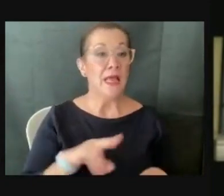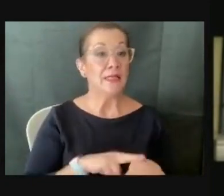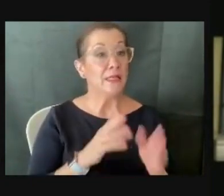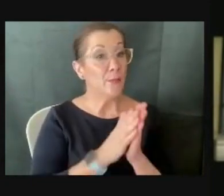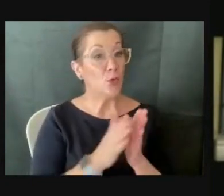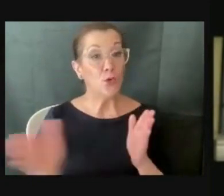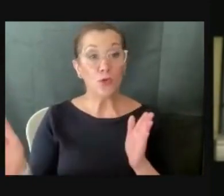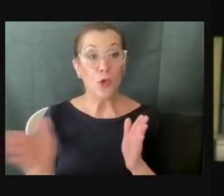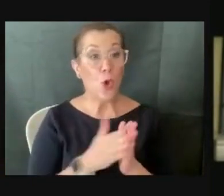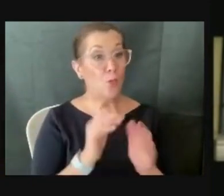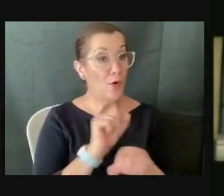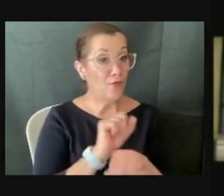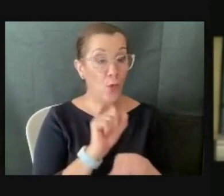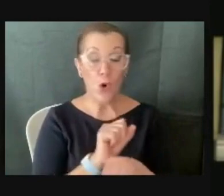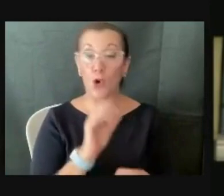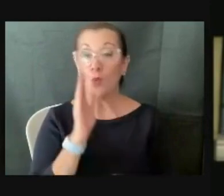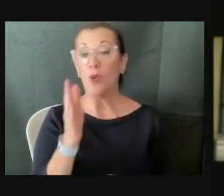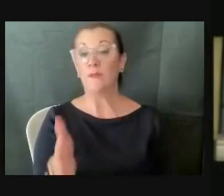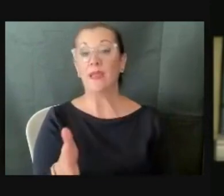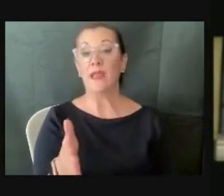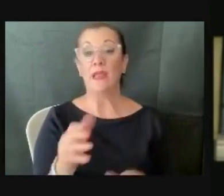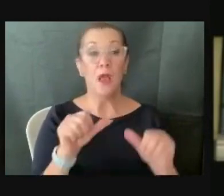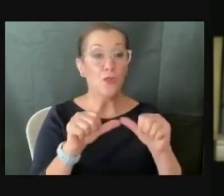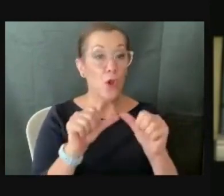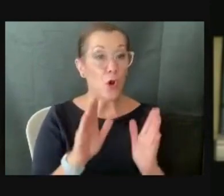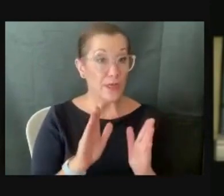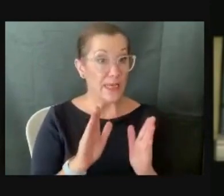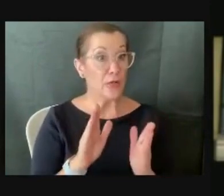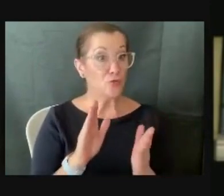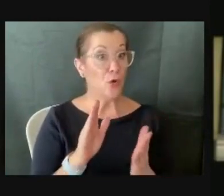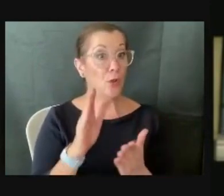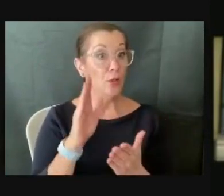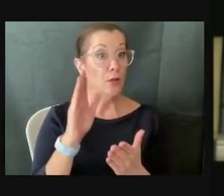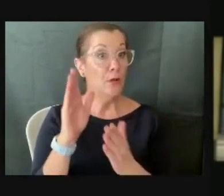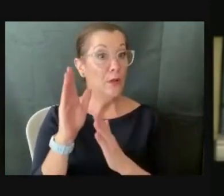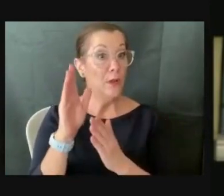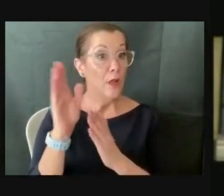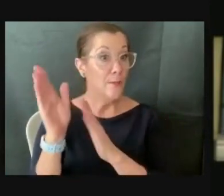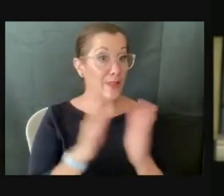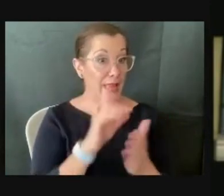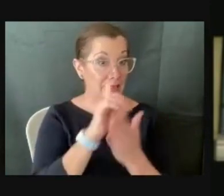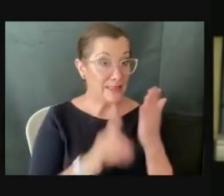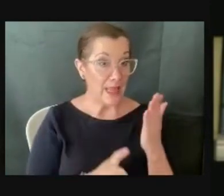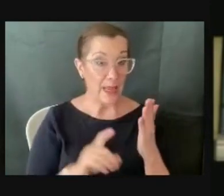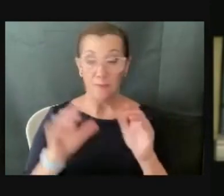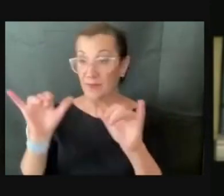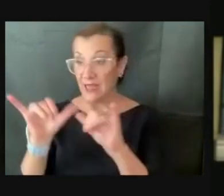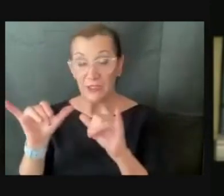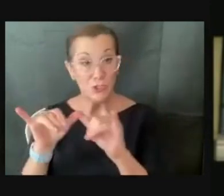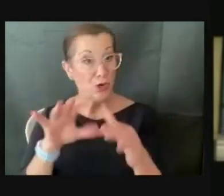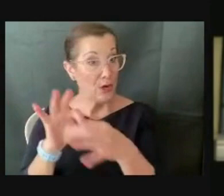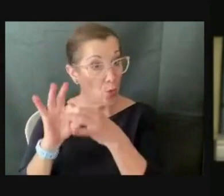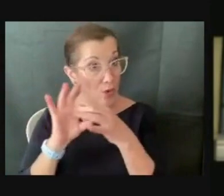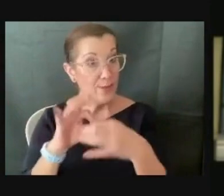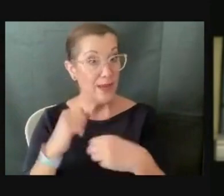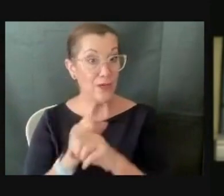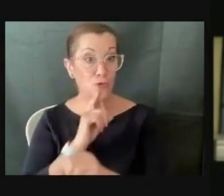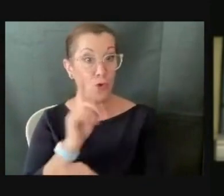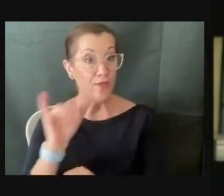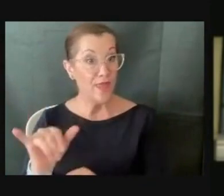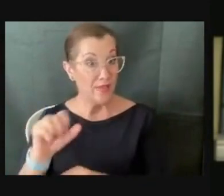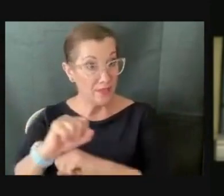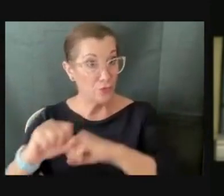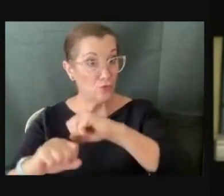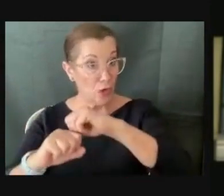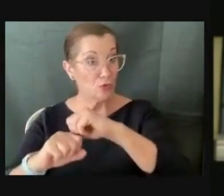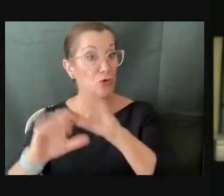work would be the architectural plan design, the engineering coordination to make sure that the structural engineer